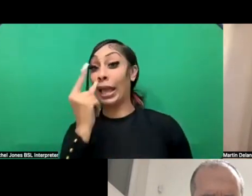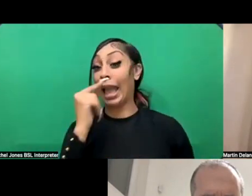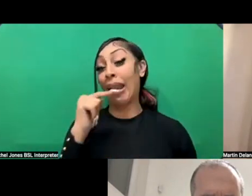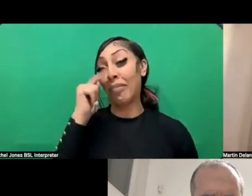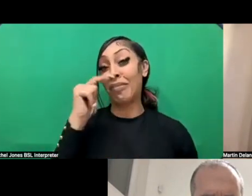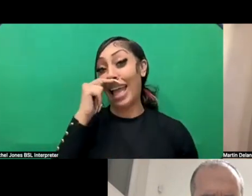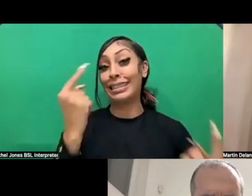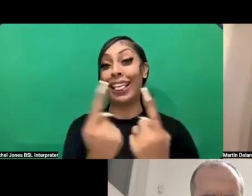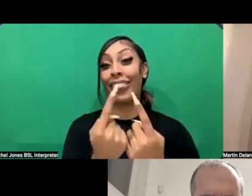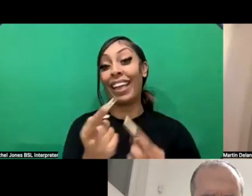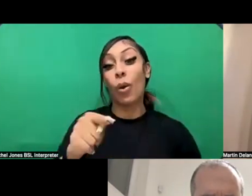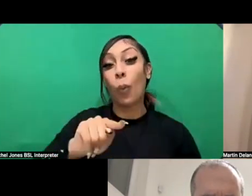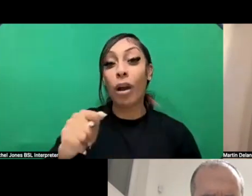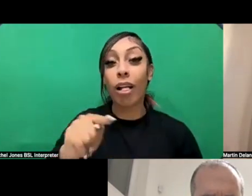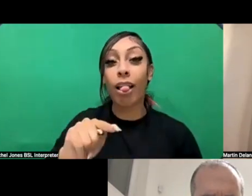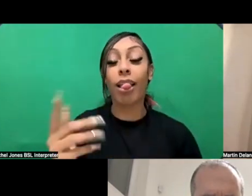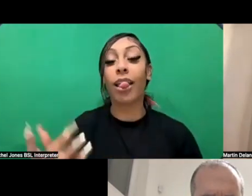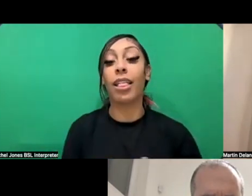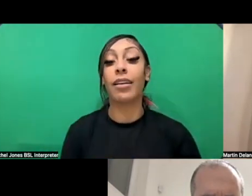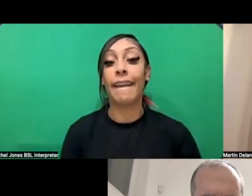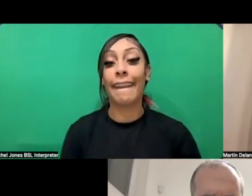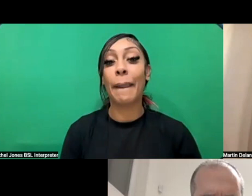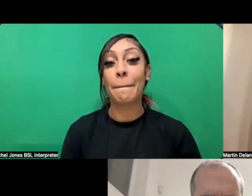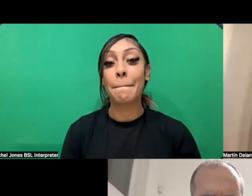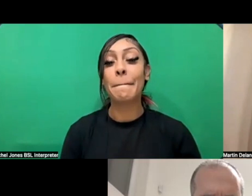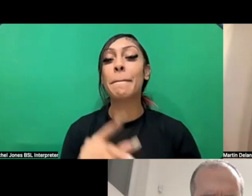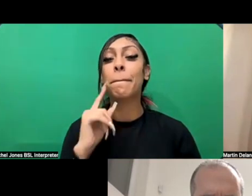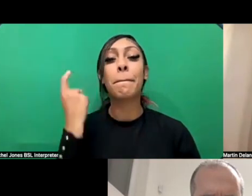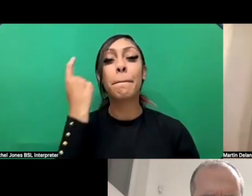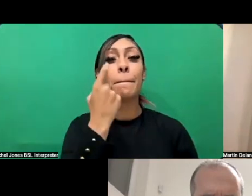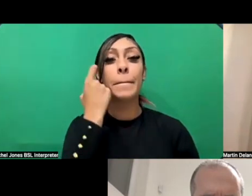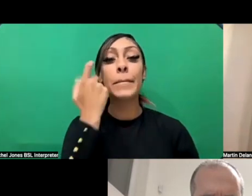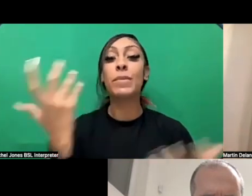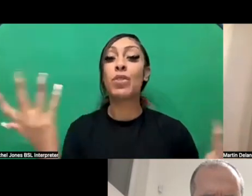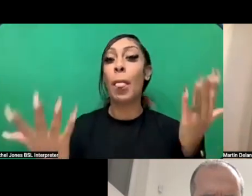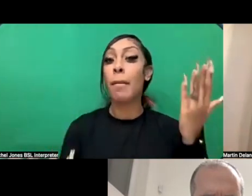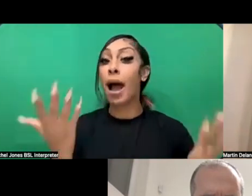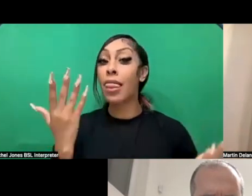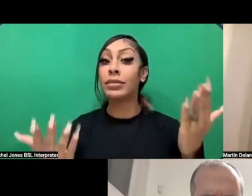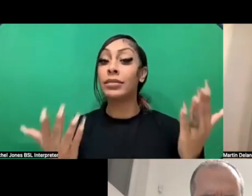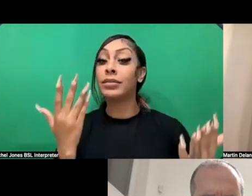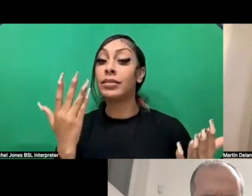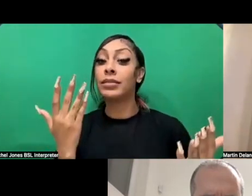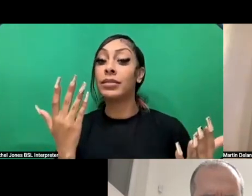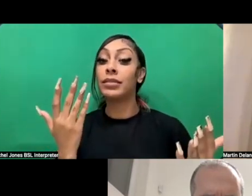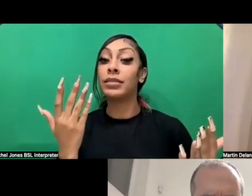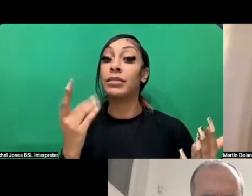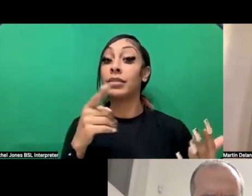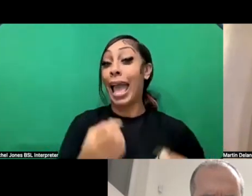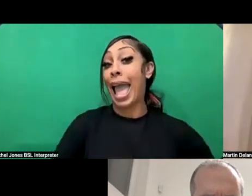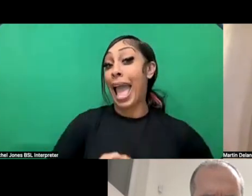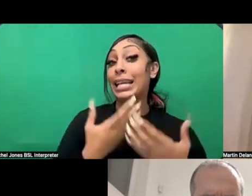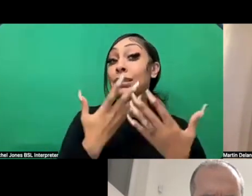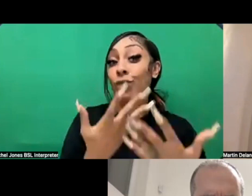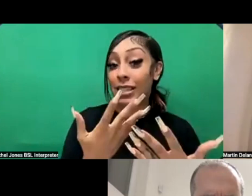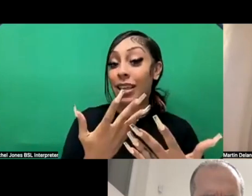you wiggle your finger. Do you know what I mean? And I was just wondering where that balance lies between something being expressive and